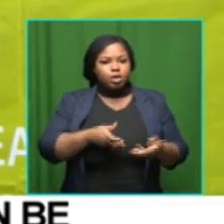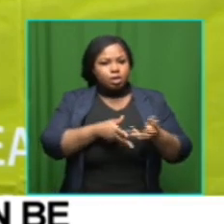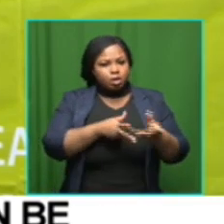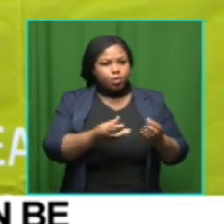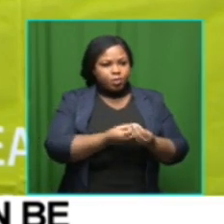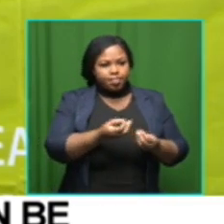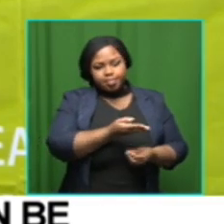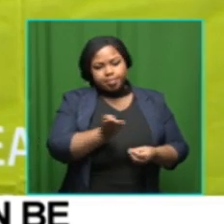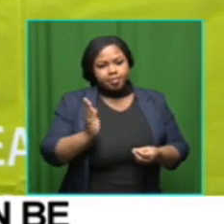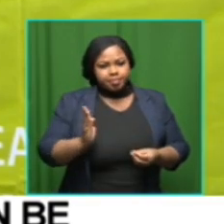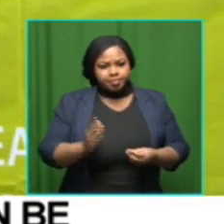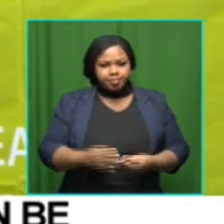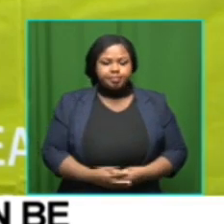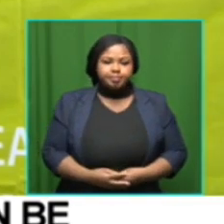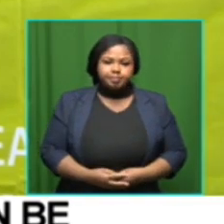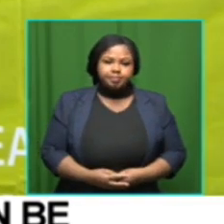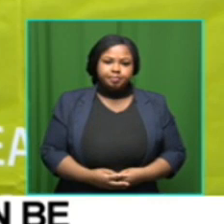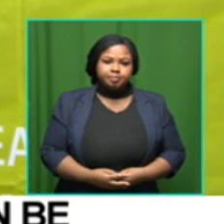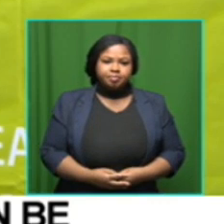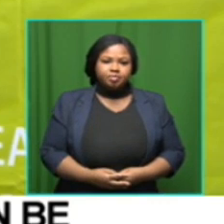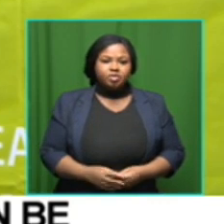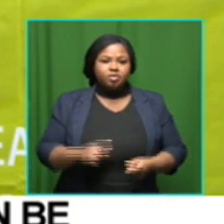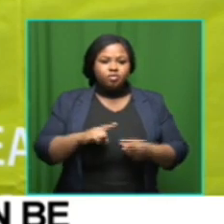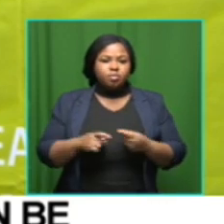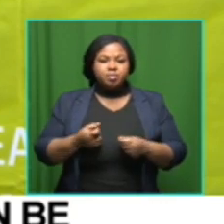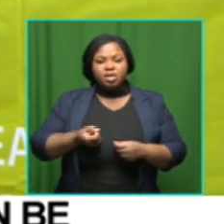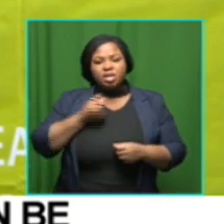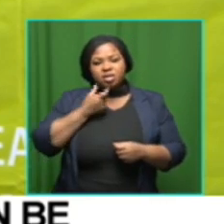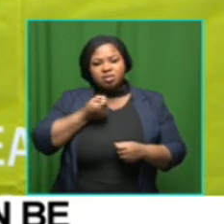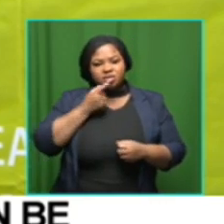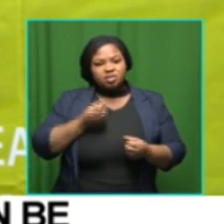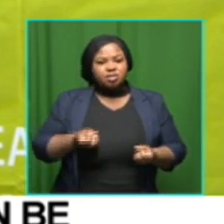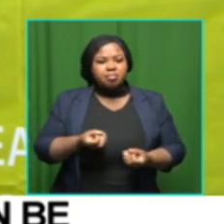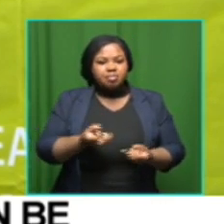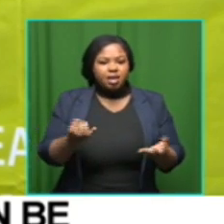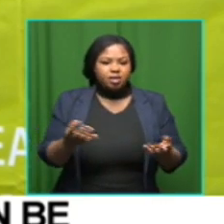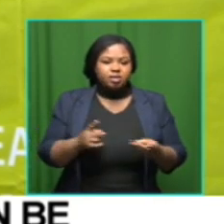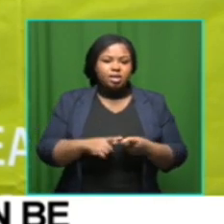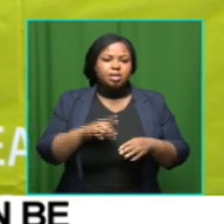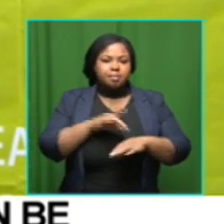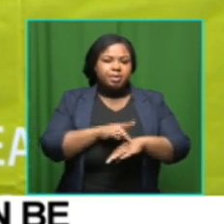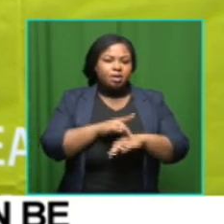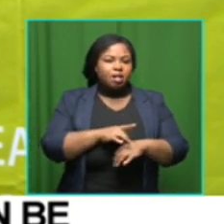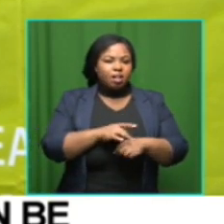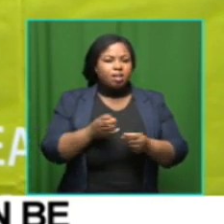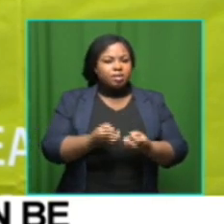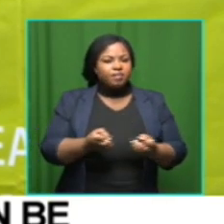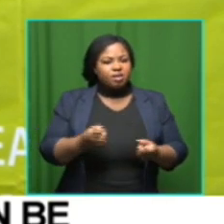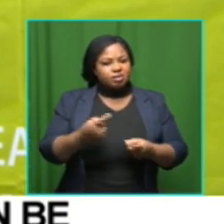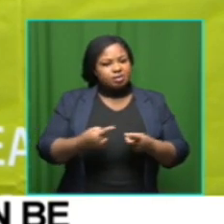health manufacturing, pharmaceutical supplies, and medical devices.